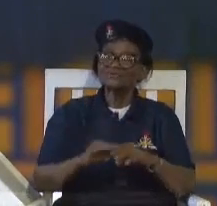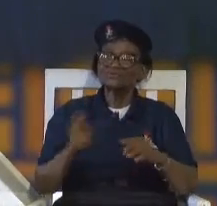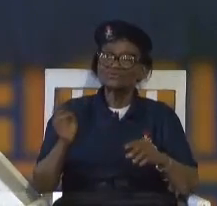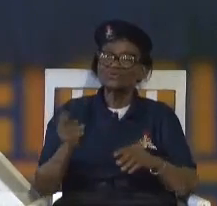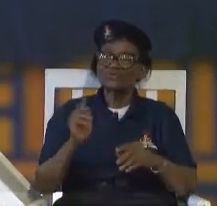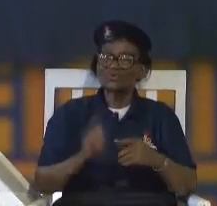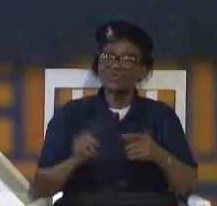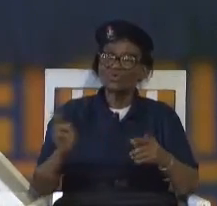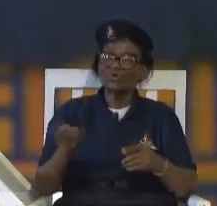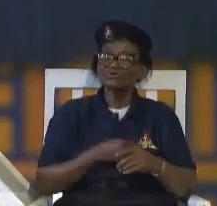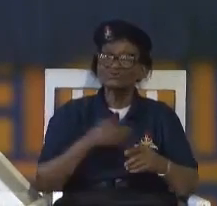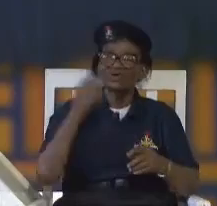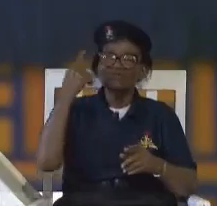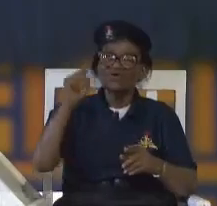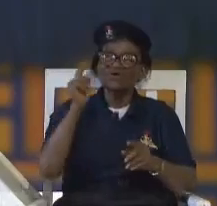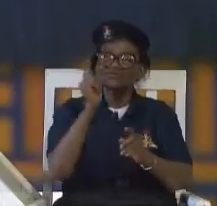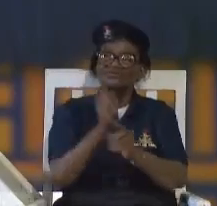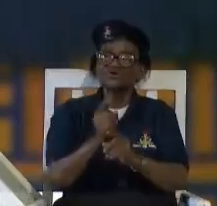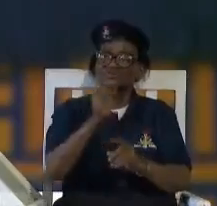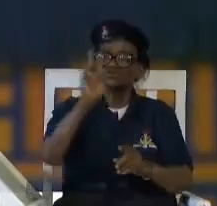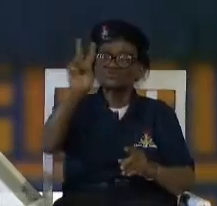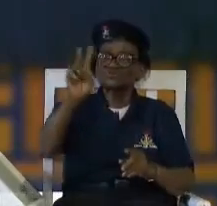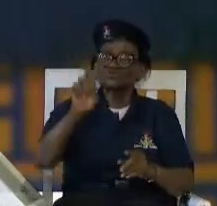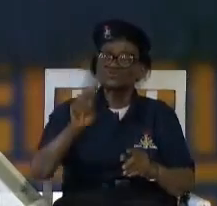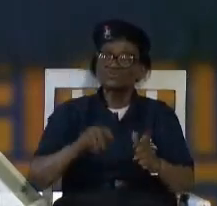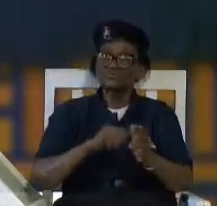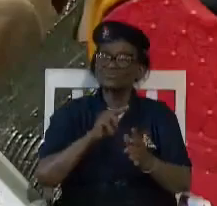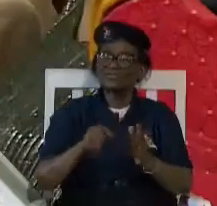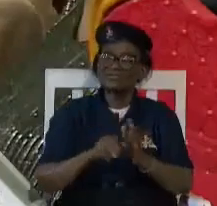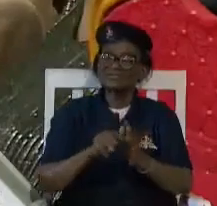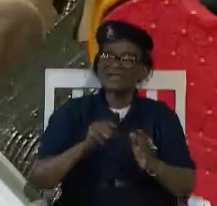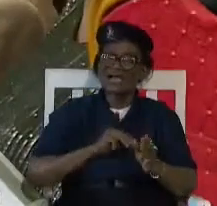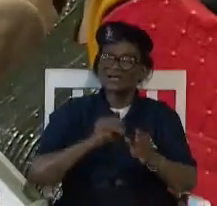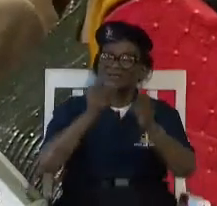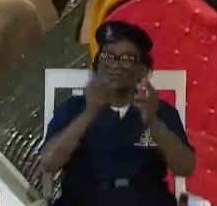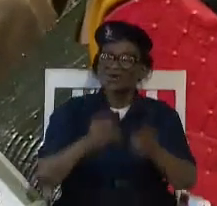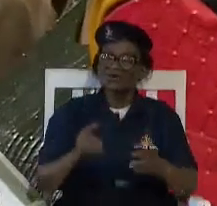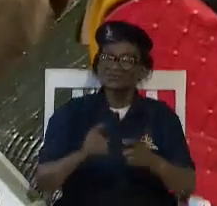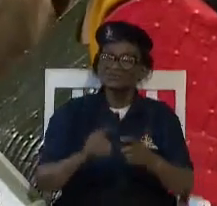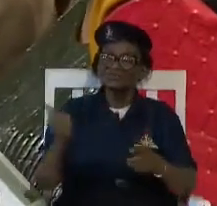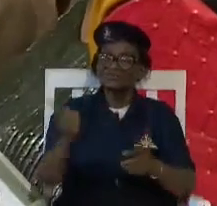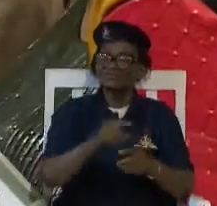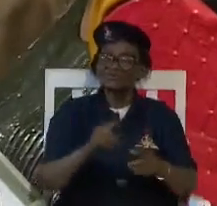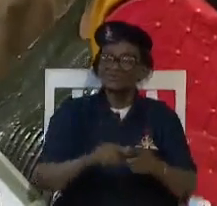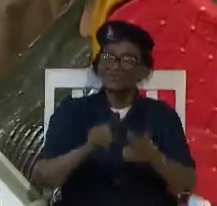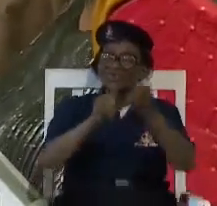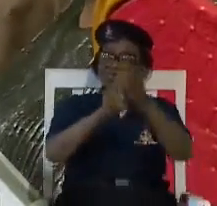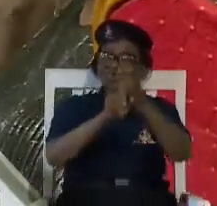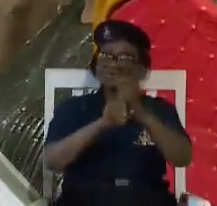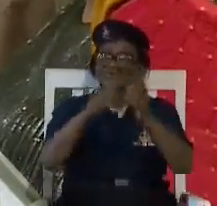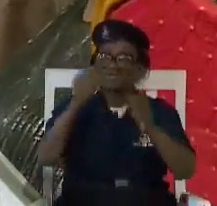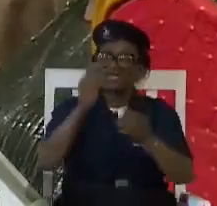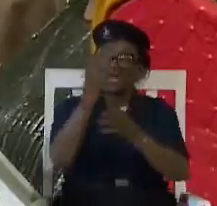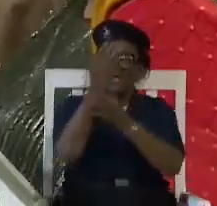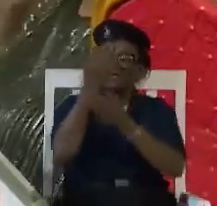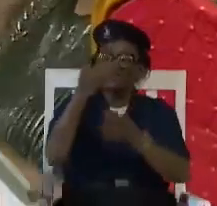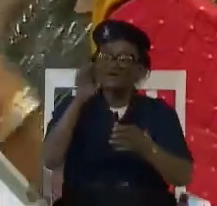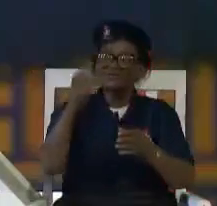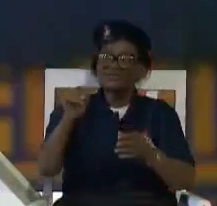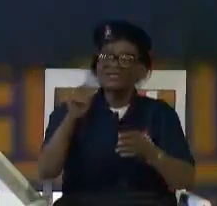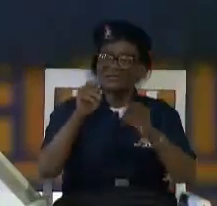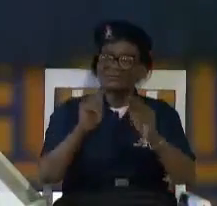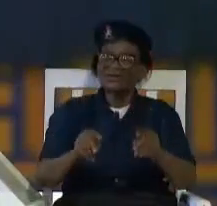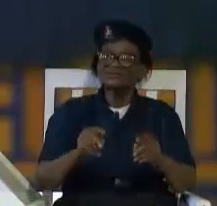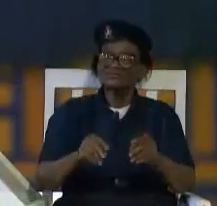For just 2 minutes, I want you to hold the hand of the fellow next to you and pray.